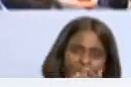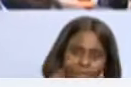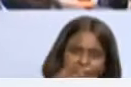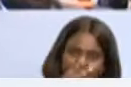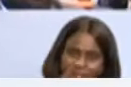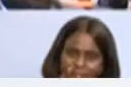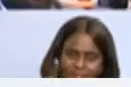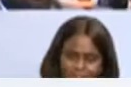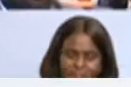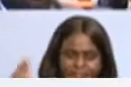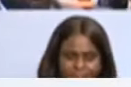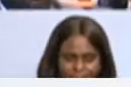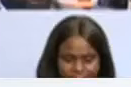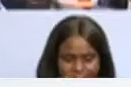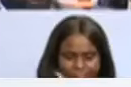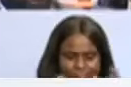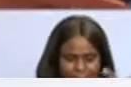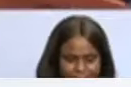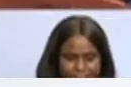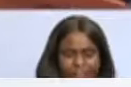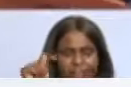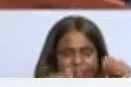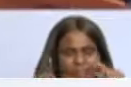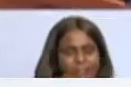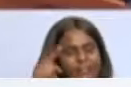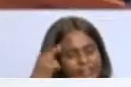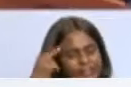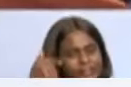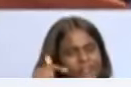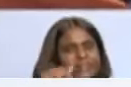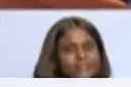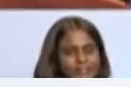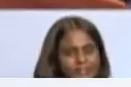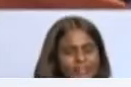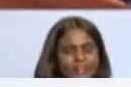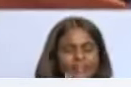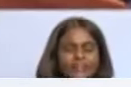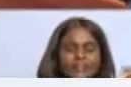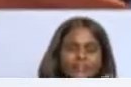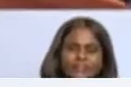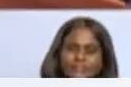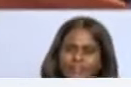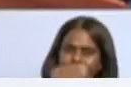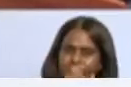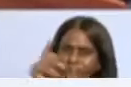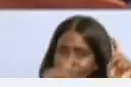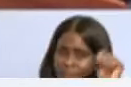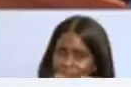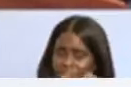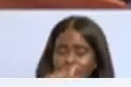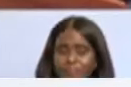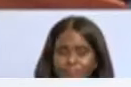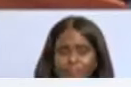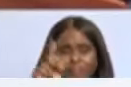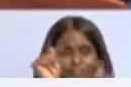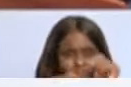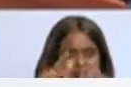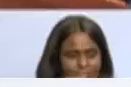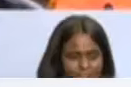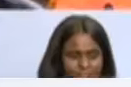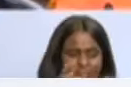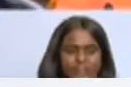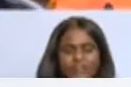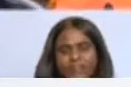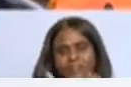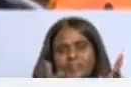To encourage local tourism, government is actively engaging tourism establishments, tour operators, and other